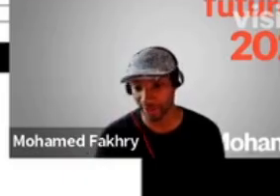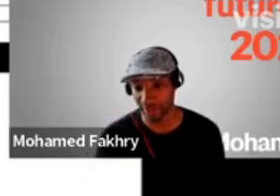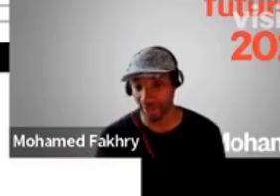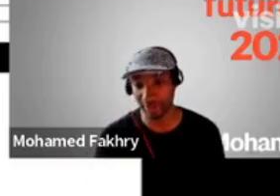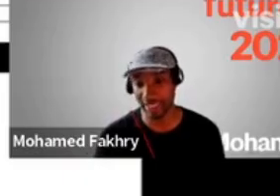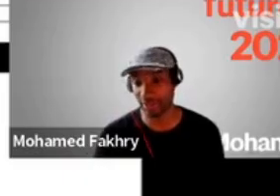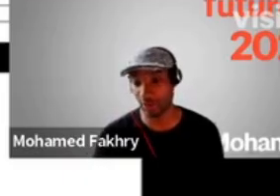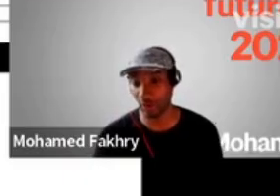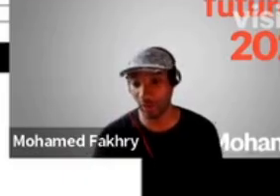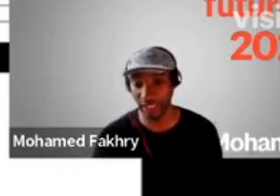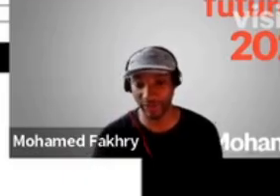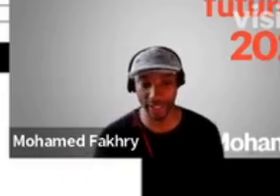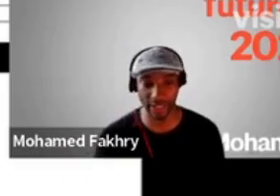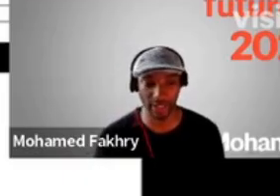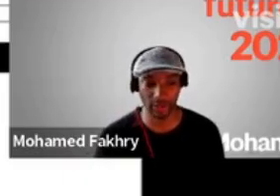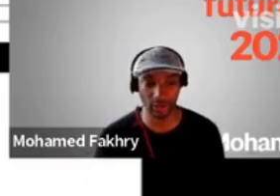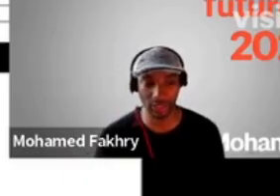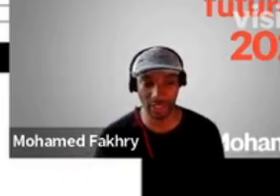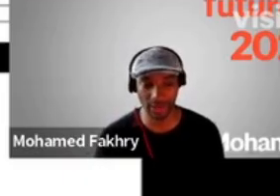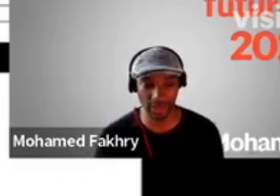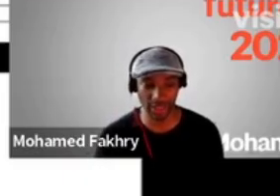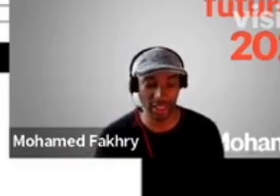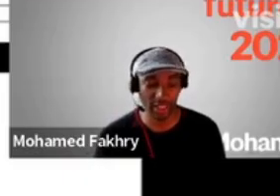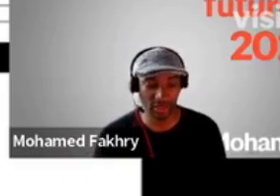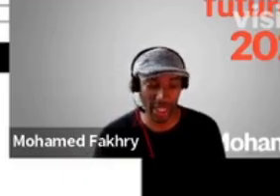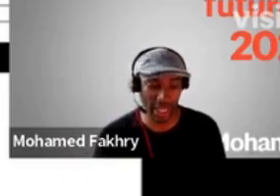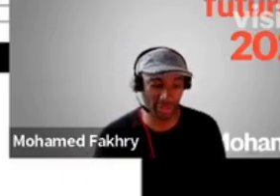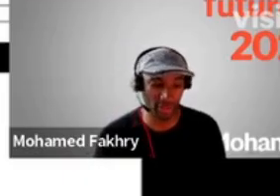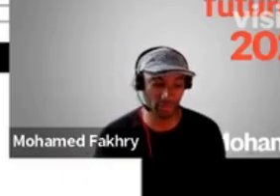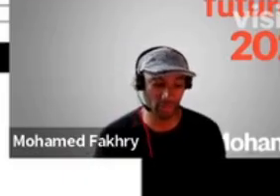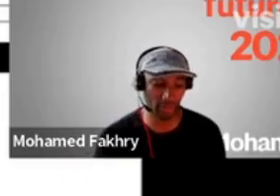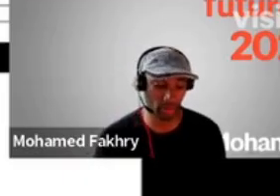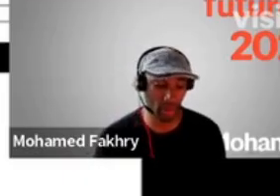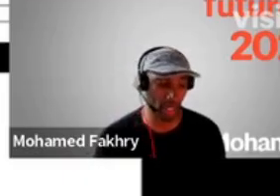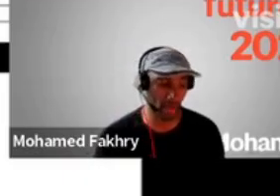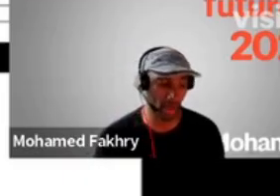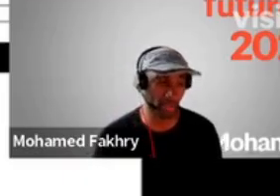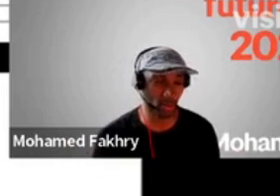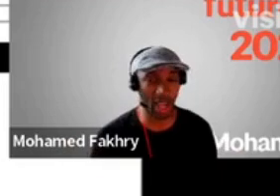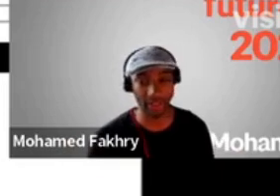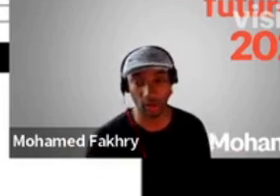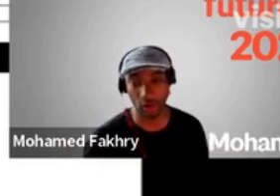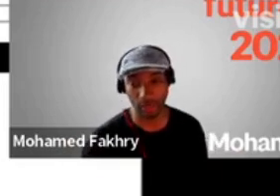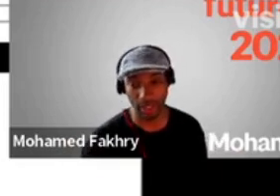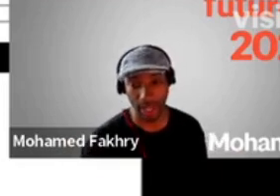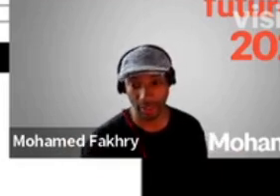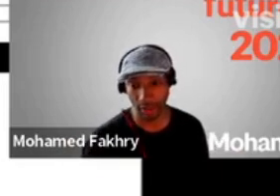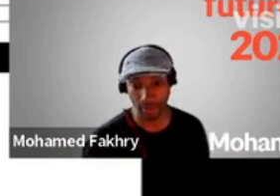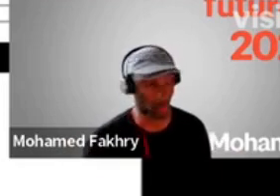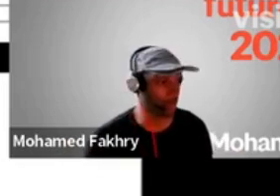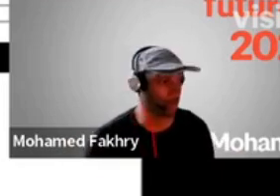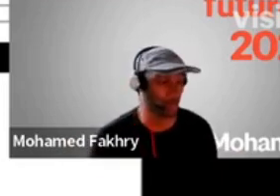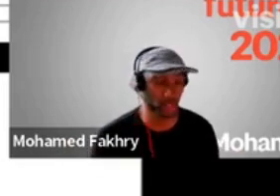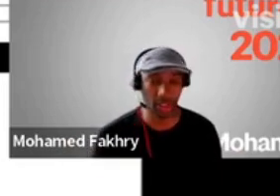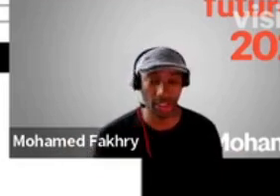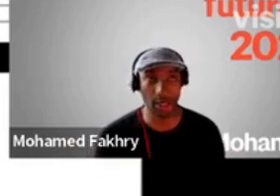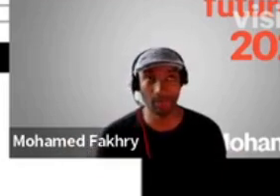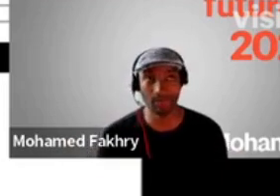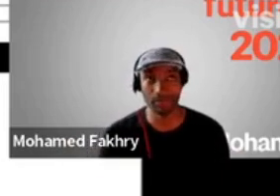price. So that's the world we live in. So that's another thing. So, and I think for me right now, I think we have a doorbell at home, we